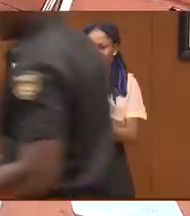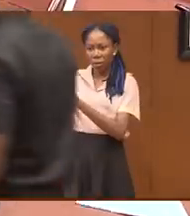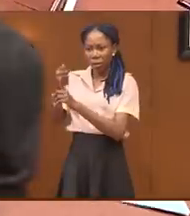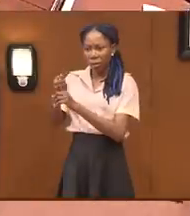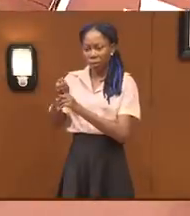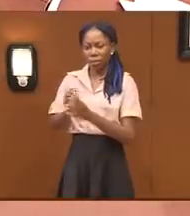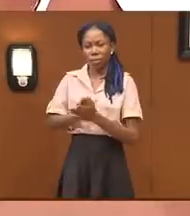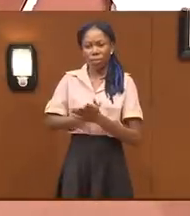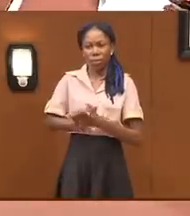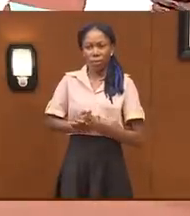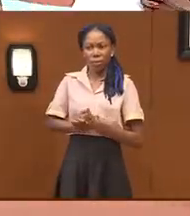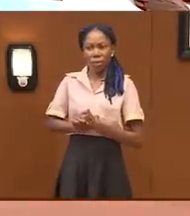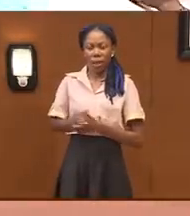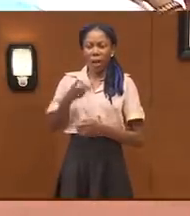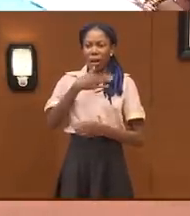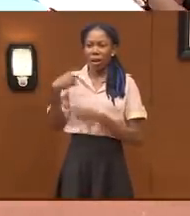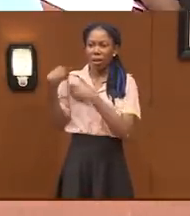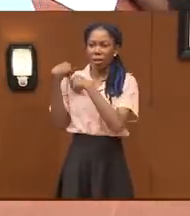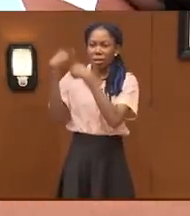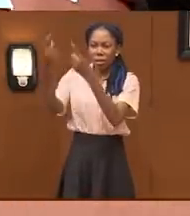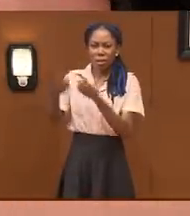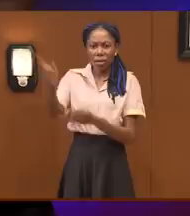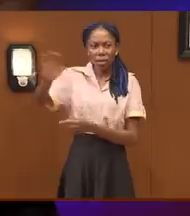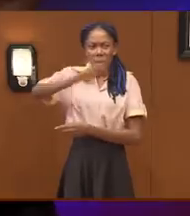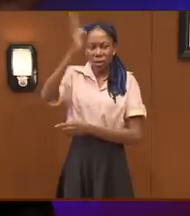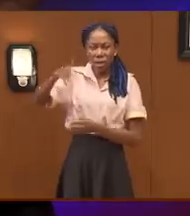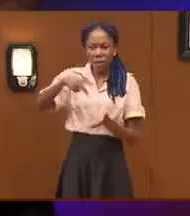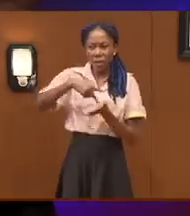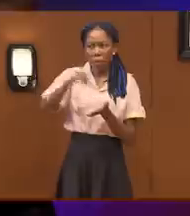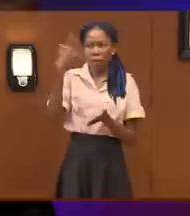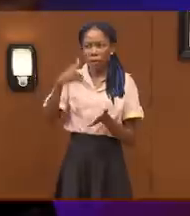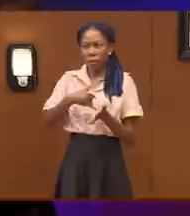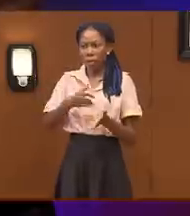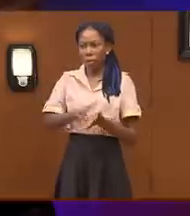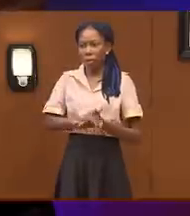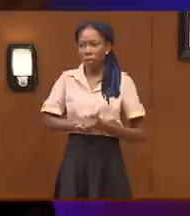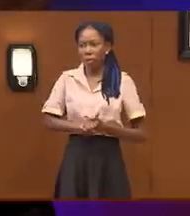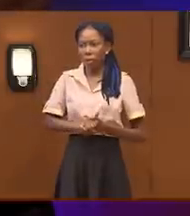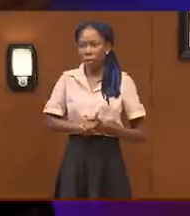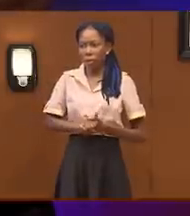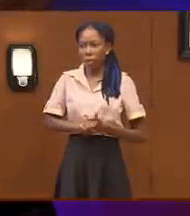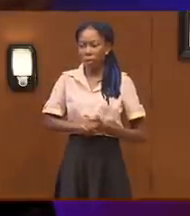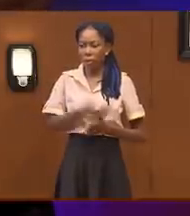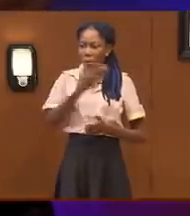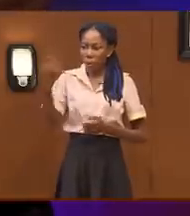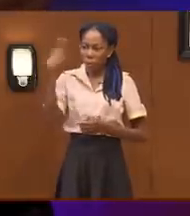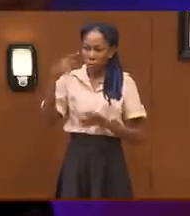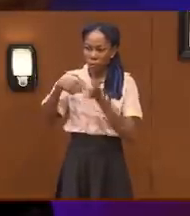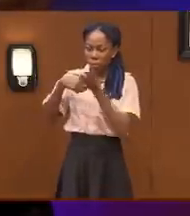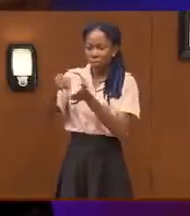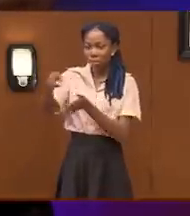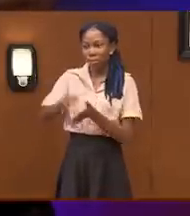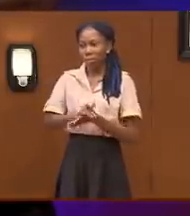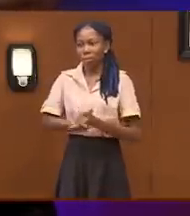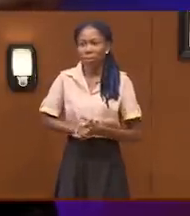339,750. And since that day, ma, he has not paid me one naira at it. Have a look at it. Have you seen that paper before, Mr. Sylvester? At